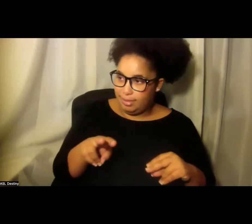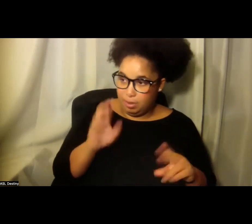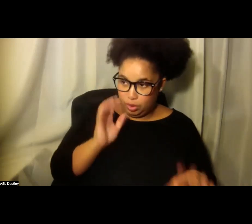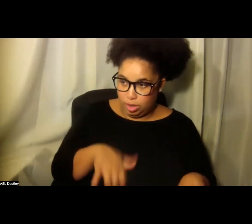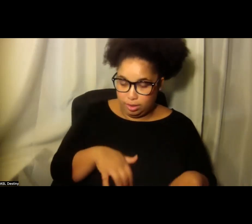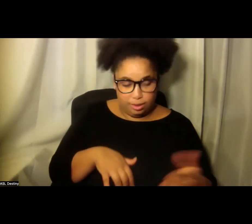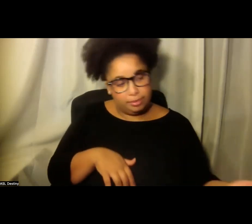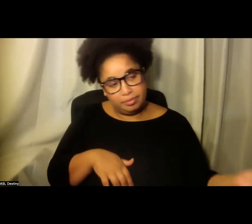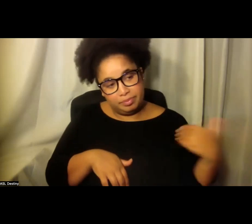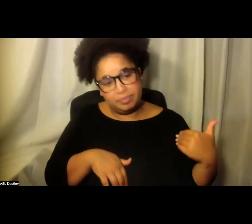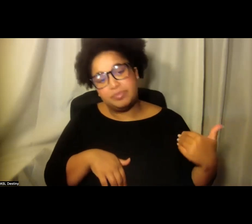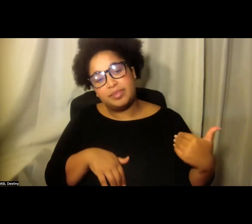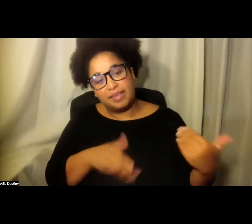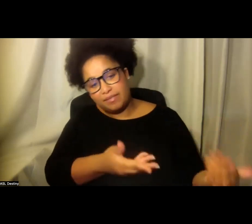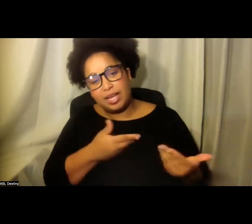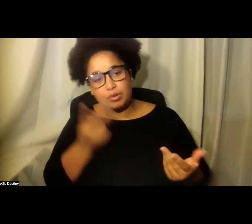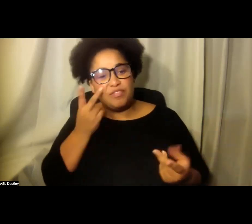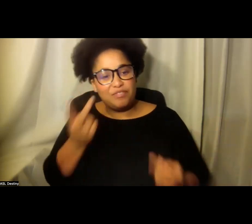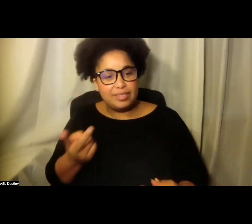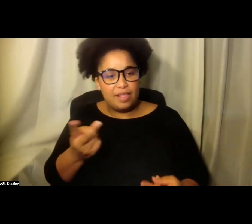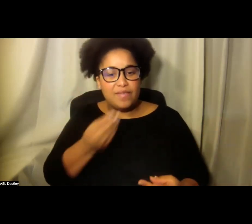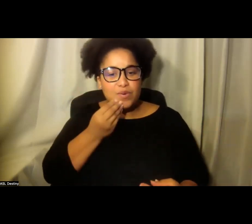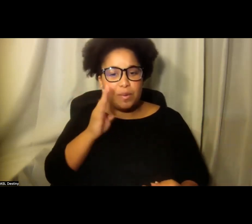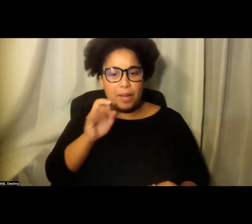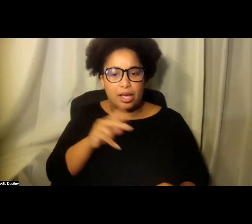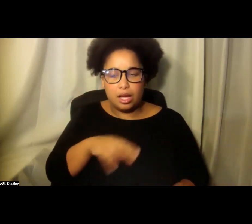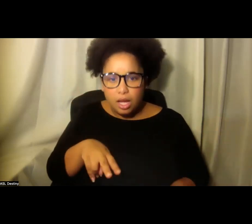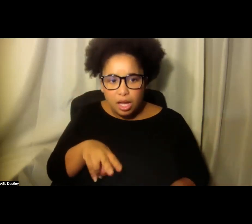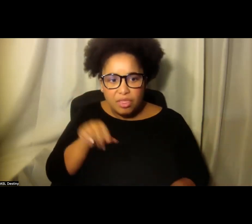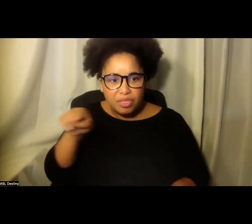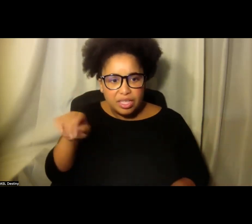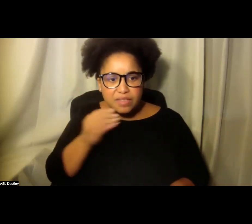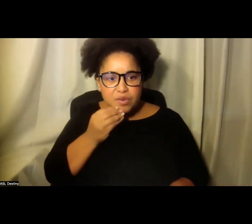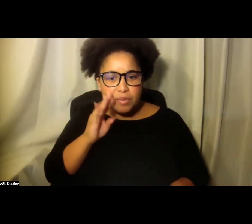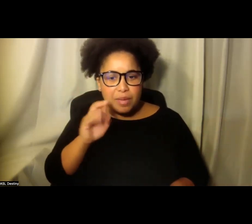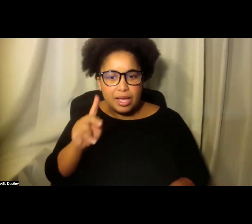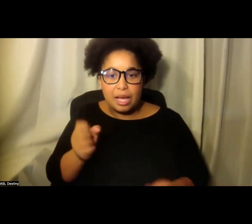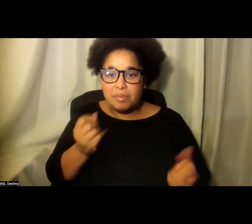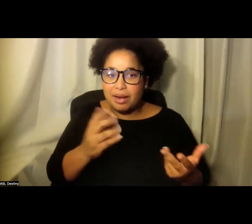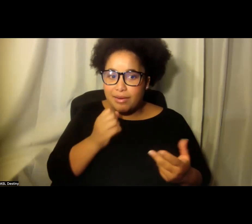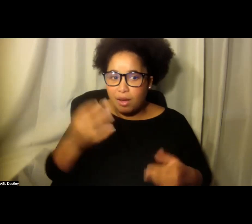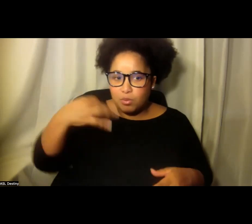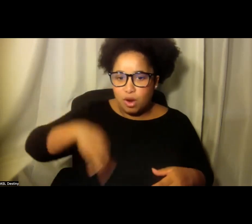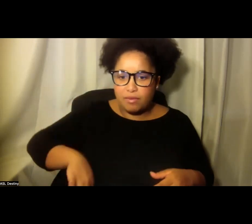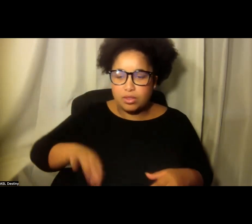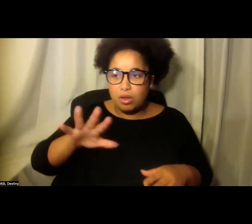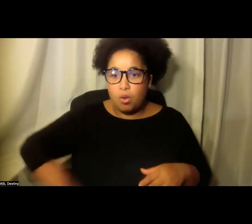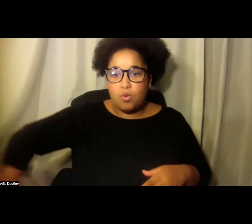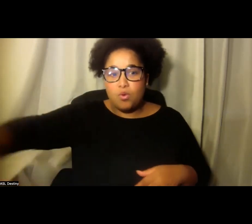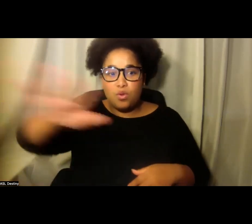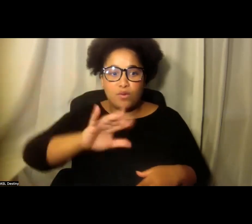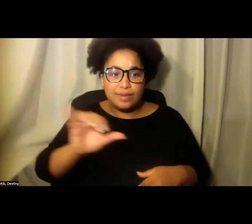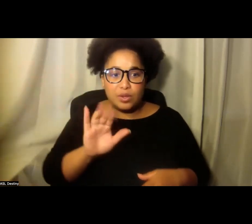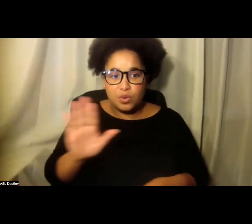around and meet people. Well, it turns out that not only this food bank, but food banks all over and nonprofits all over, like